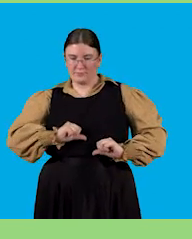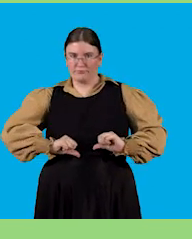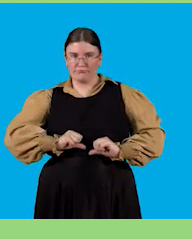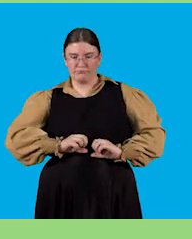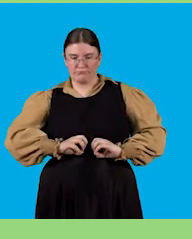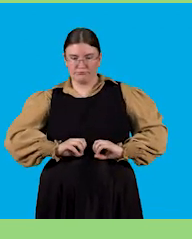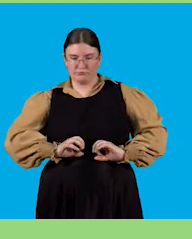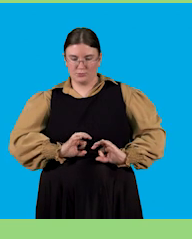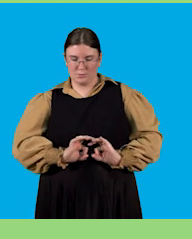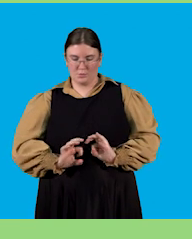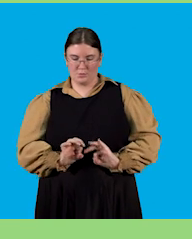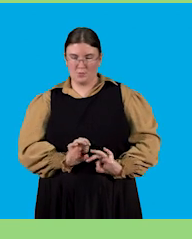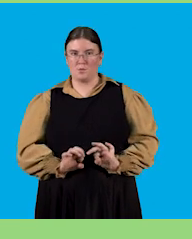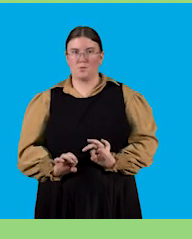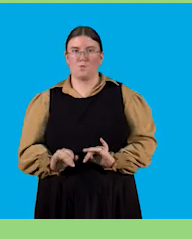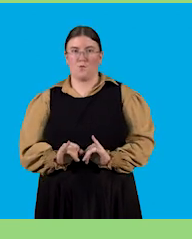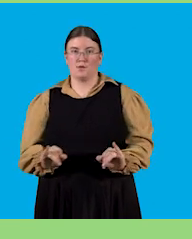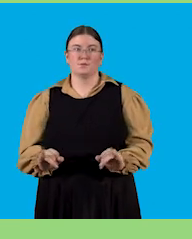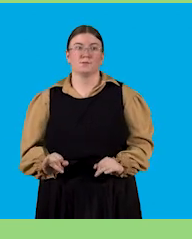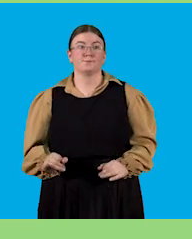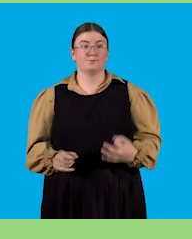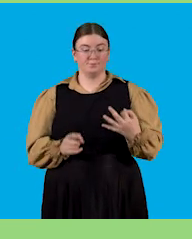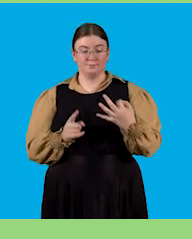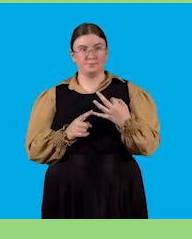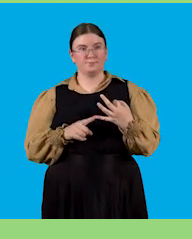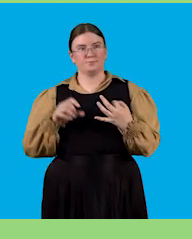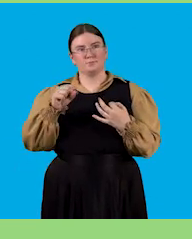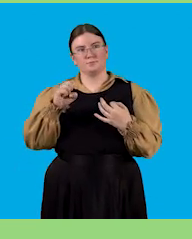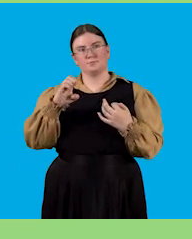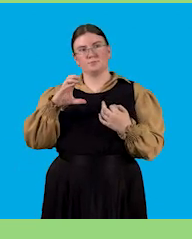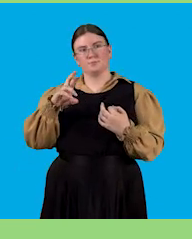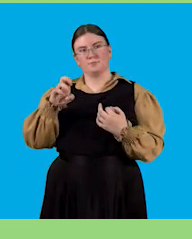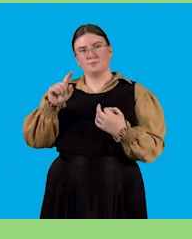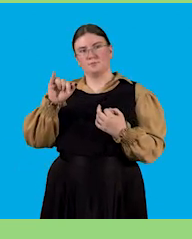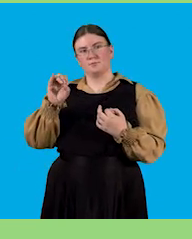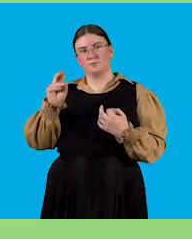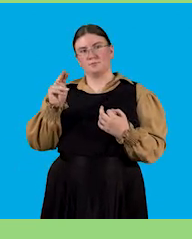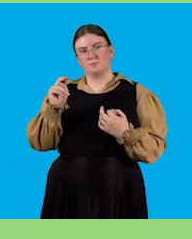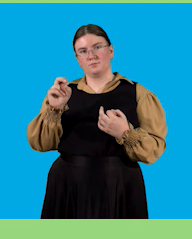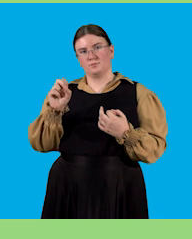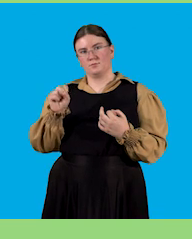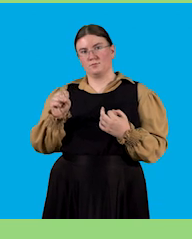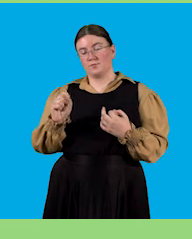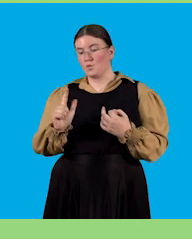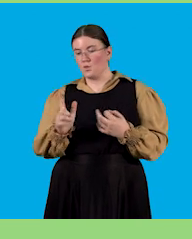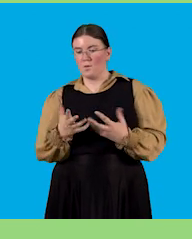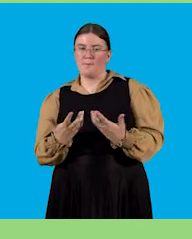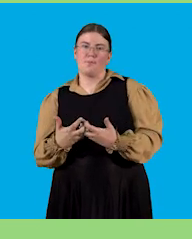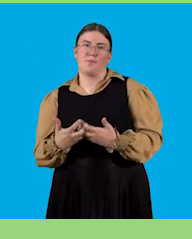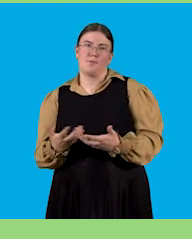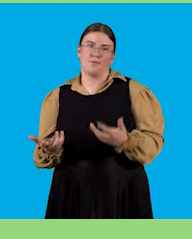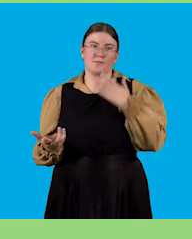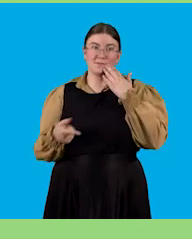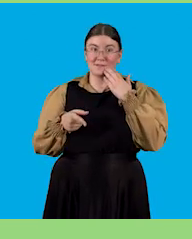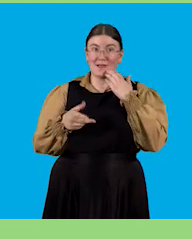And then we look at the third statement, which is secretions. Here, secretions help with